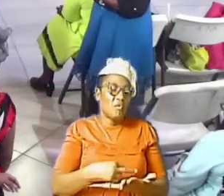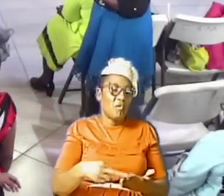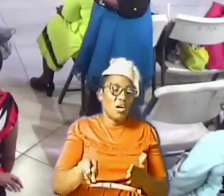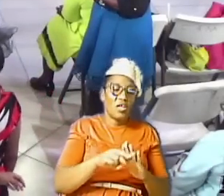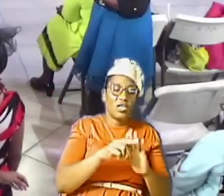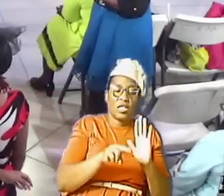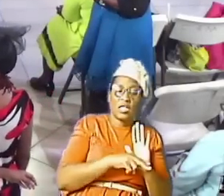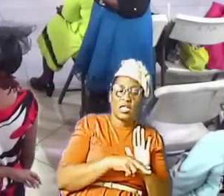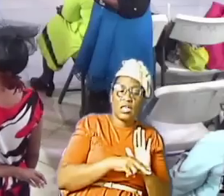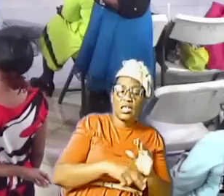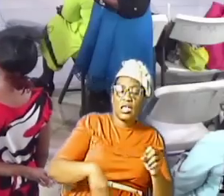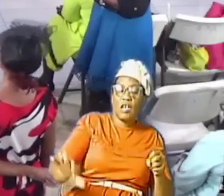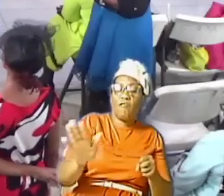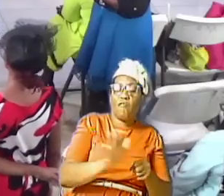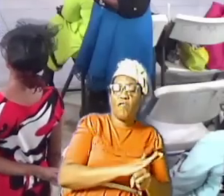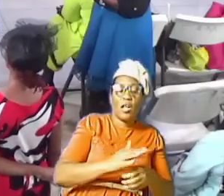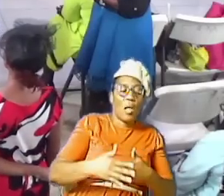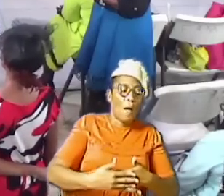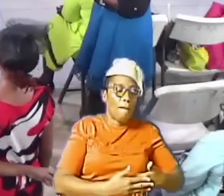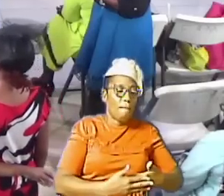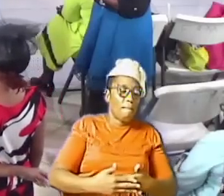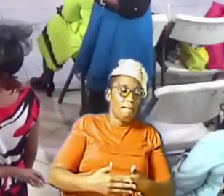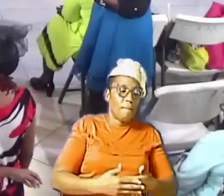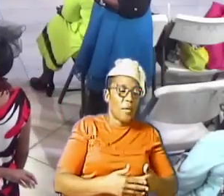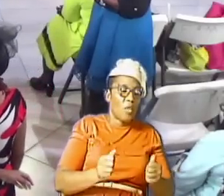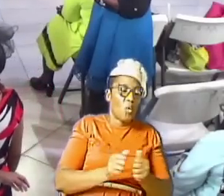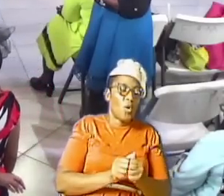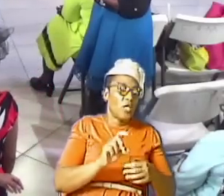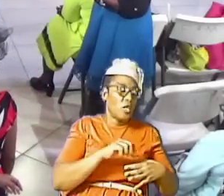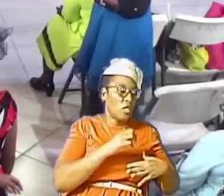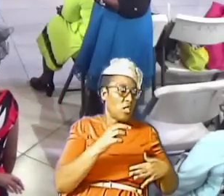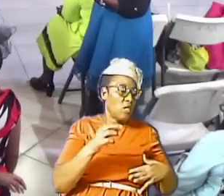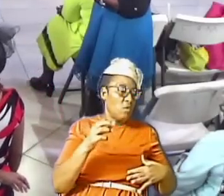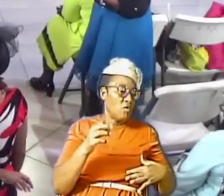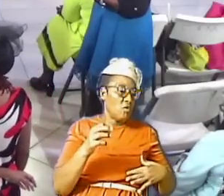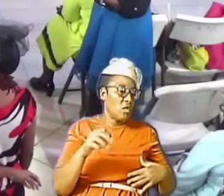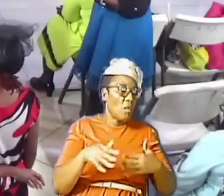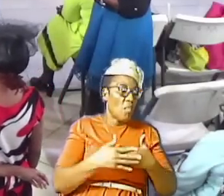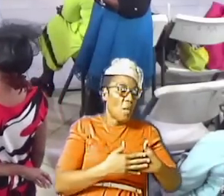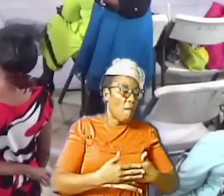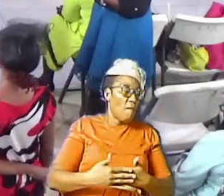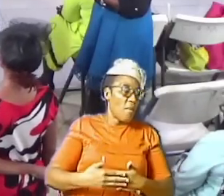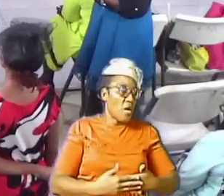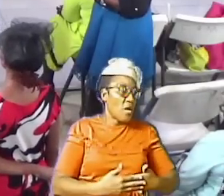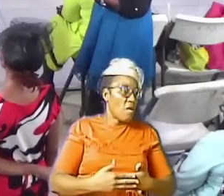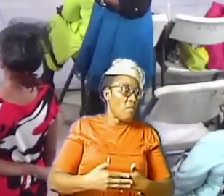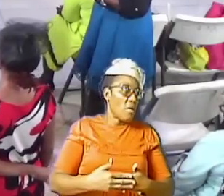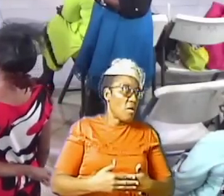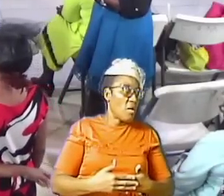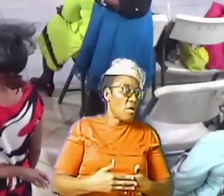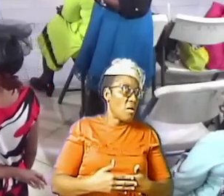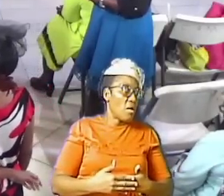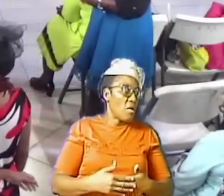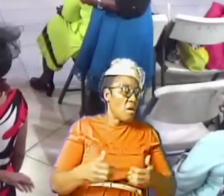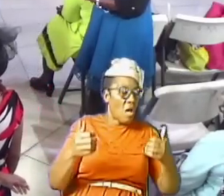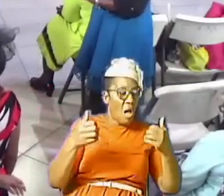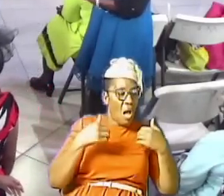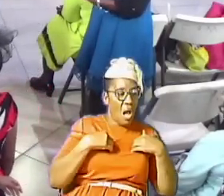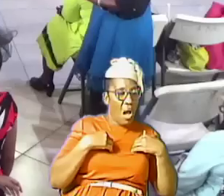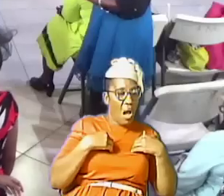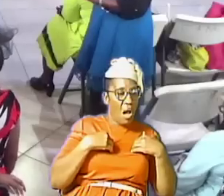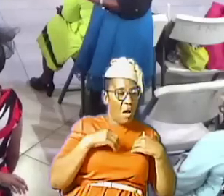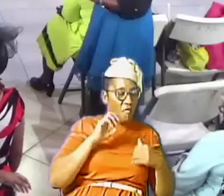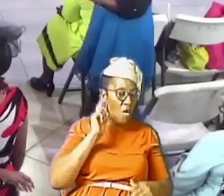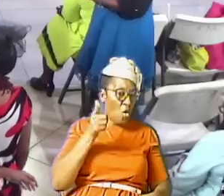you will fill her with your spirit. I pray, O God Almighty, that this child, O God, will have a willing